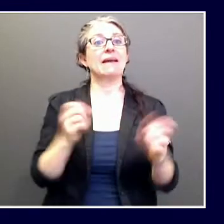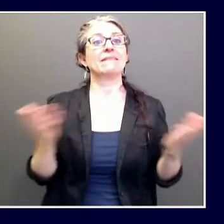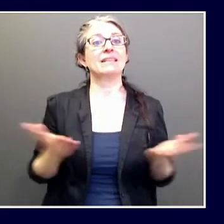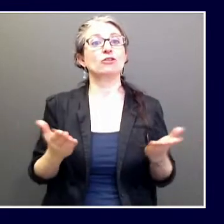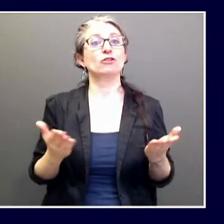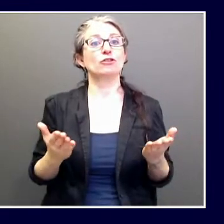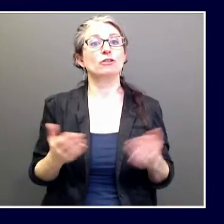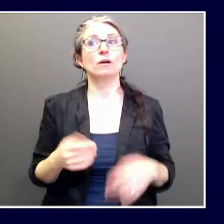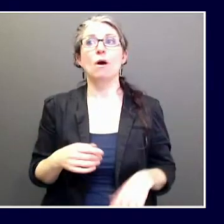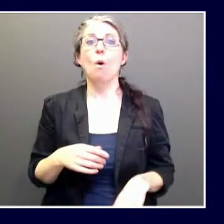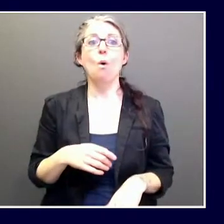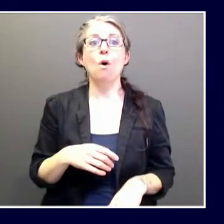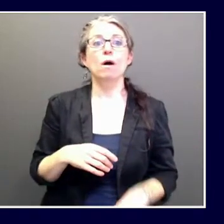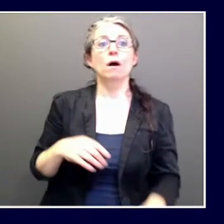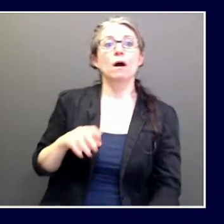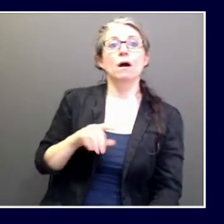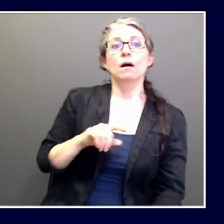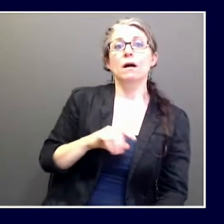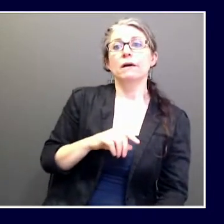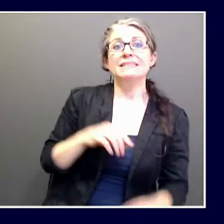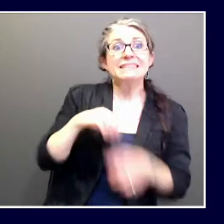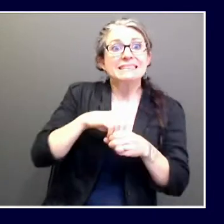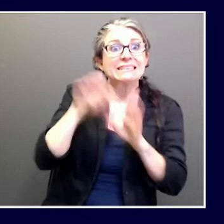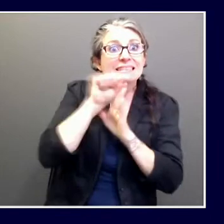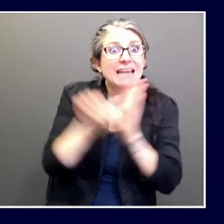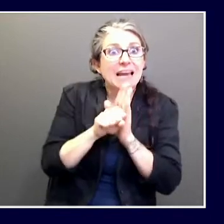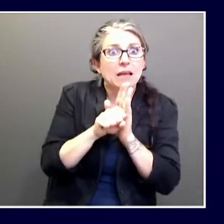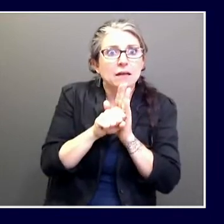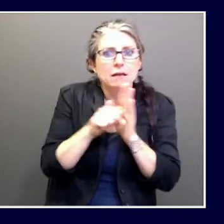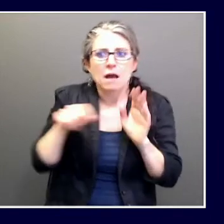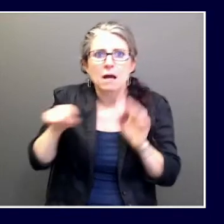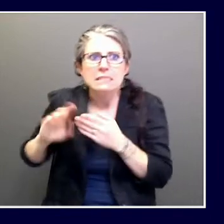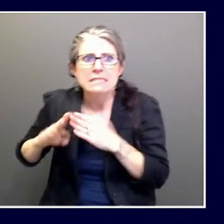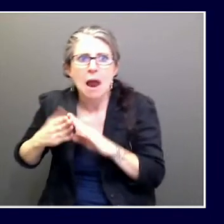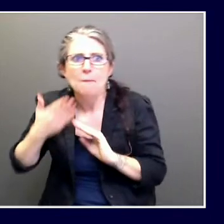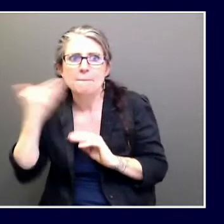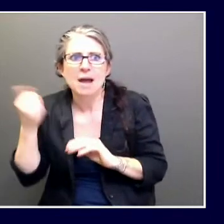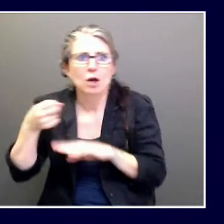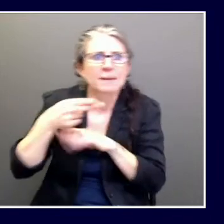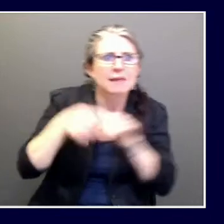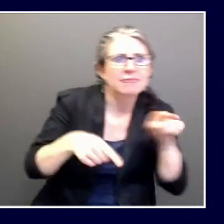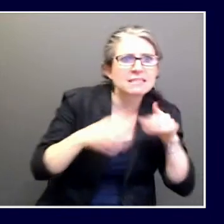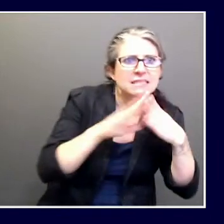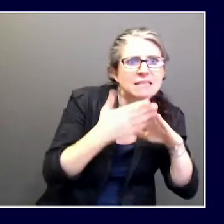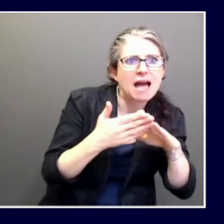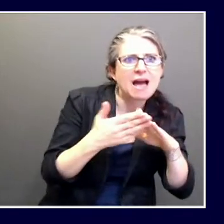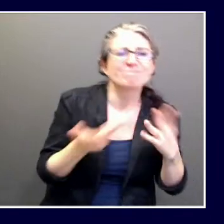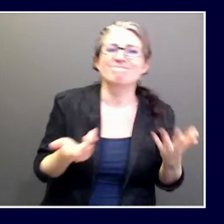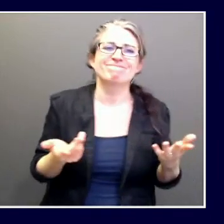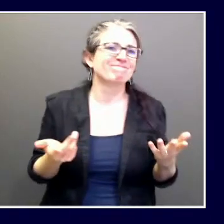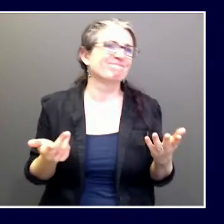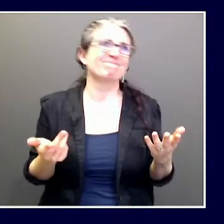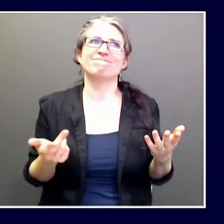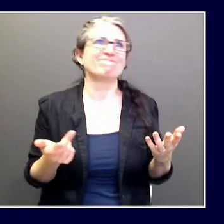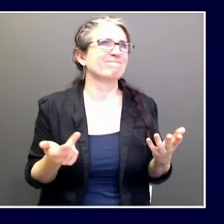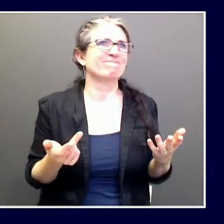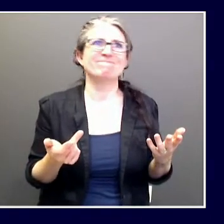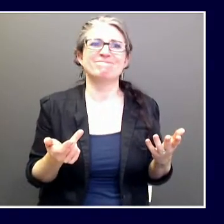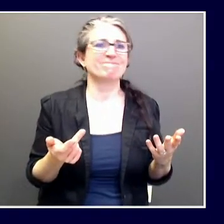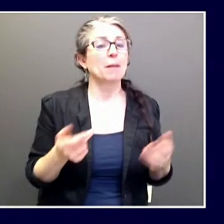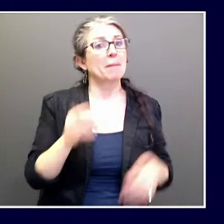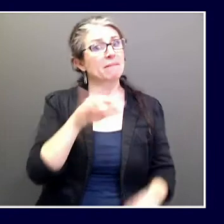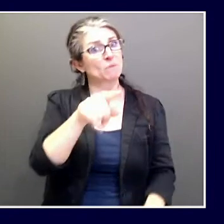rate of community transmission per the US CDC. But to the extent that folks are wondering whether they are in one